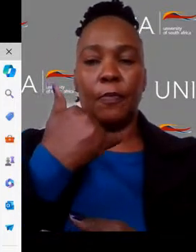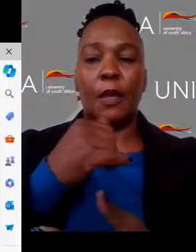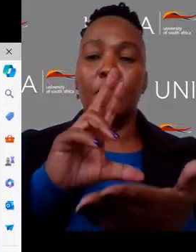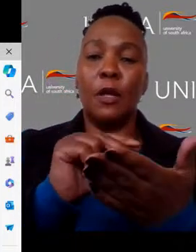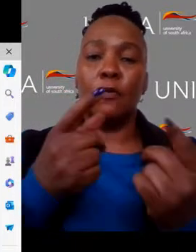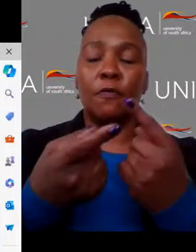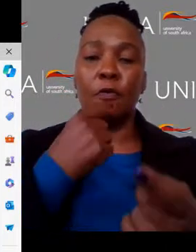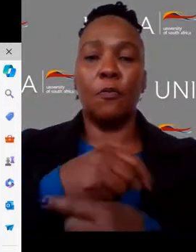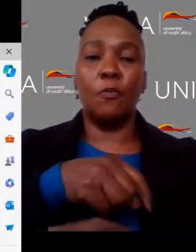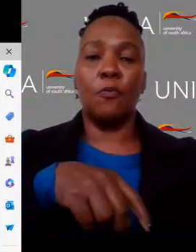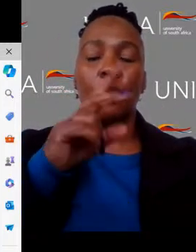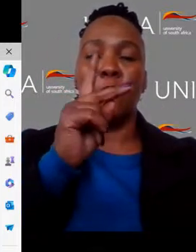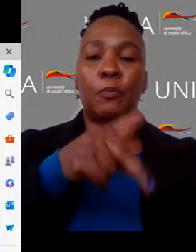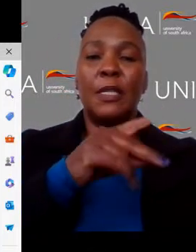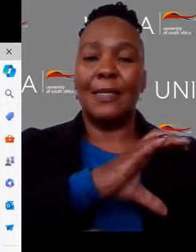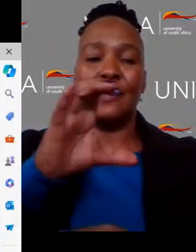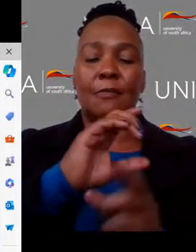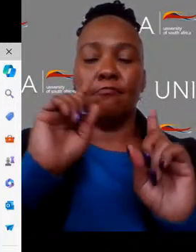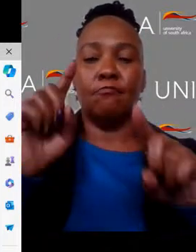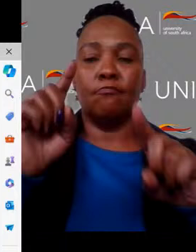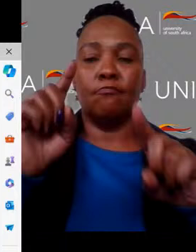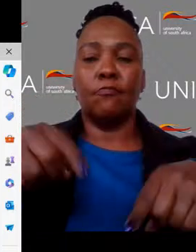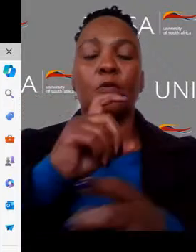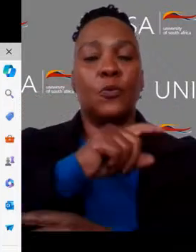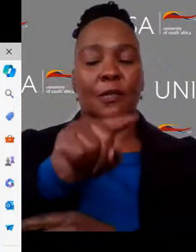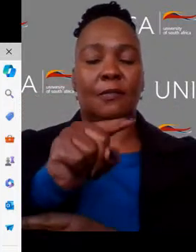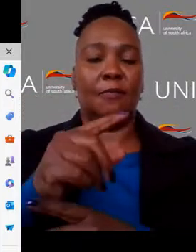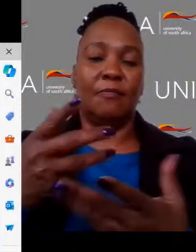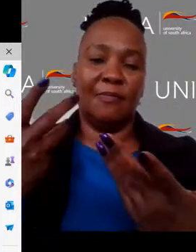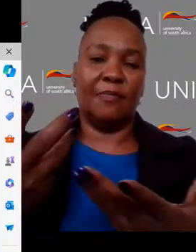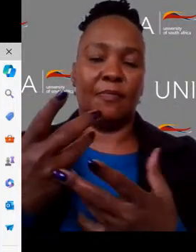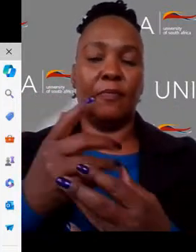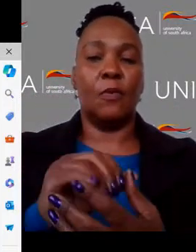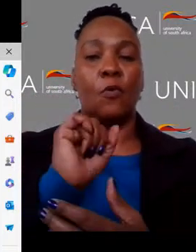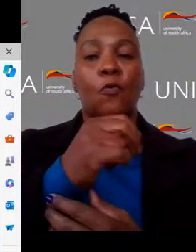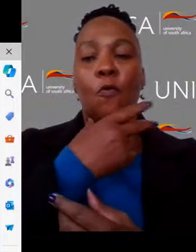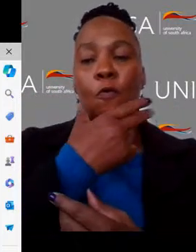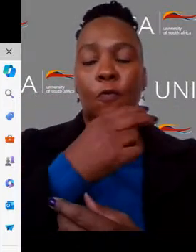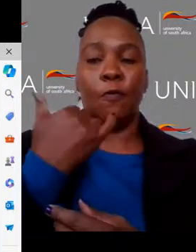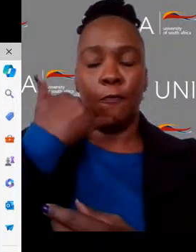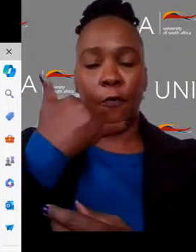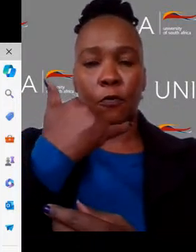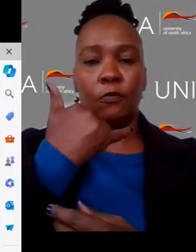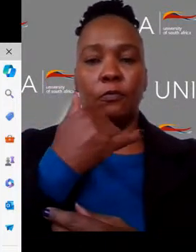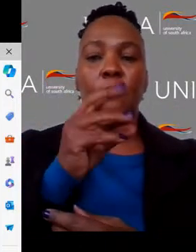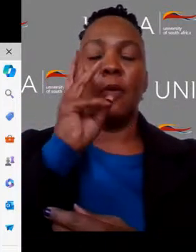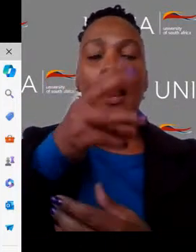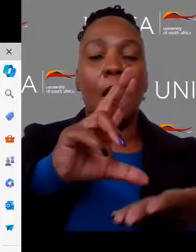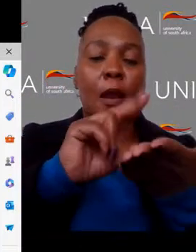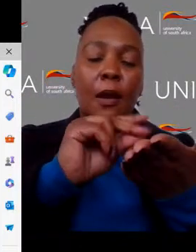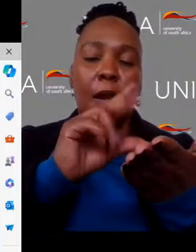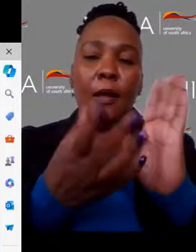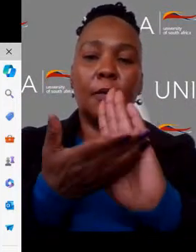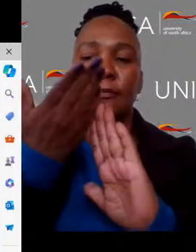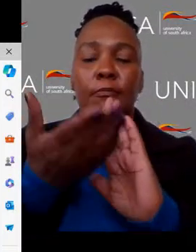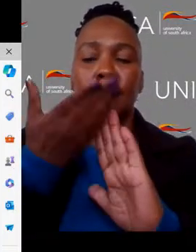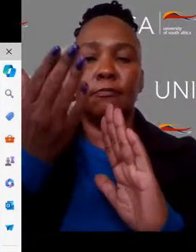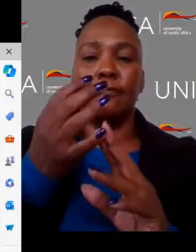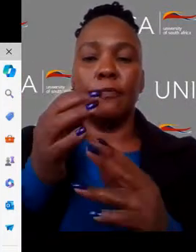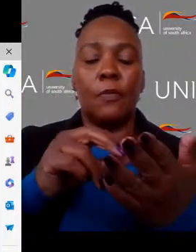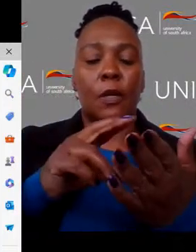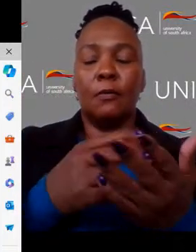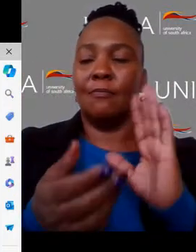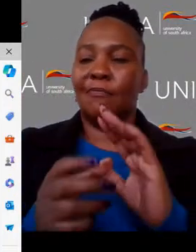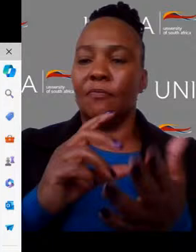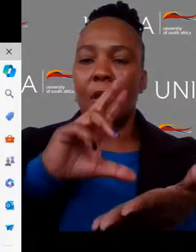will not be able to use it, right? So on your smartphone, please download the app either at the Google Play, the Apple